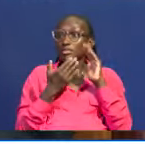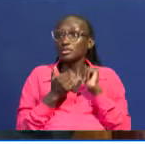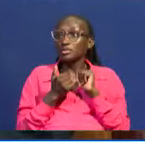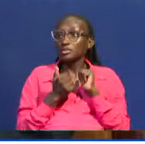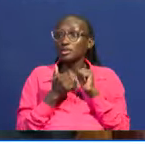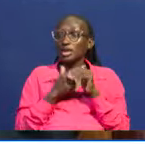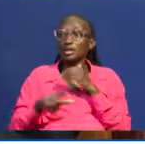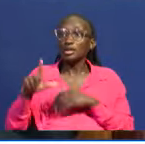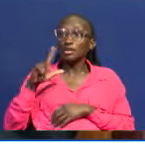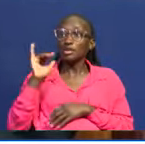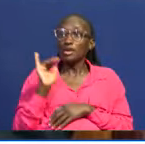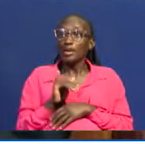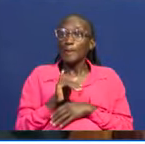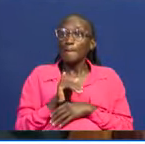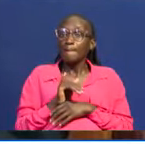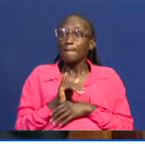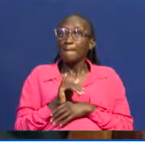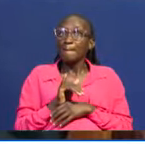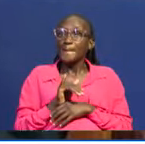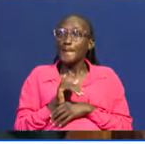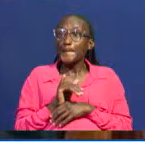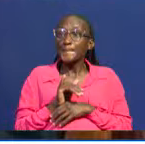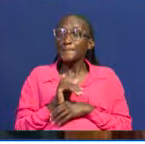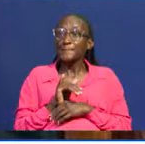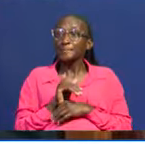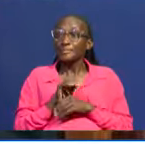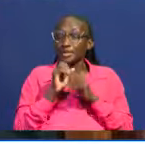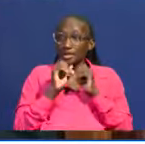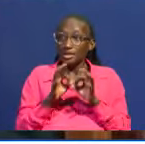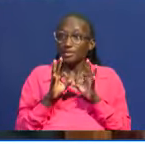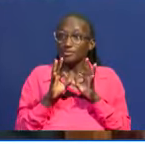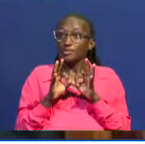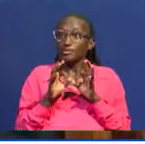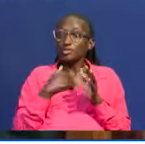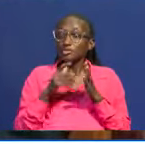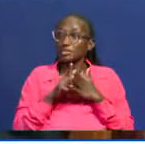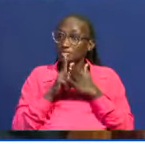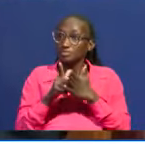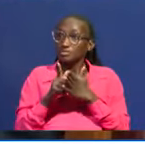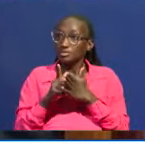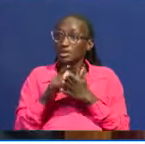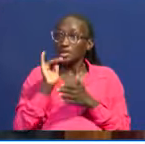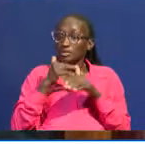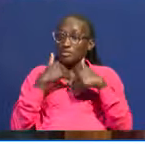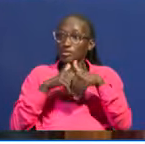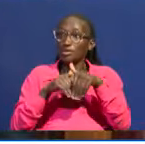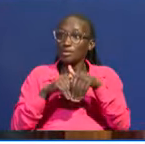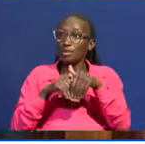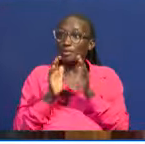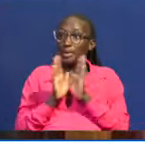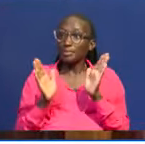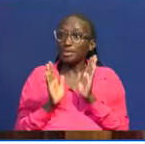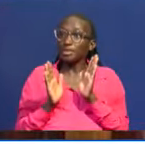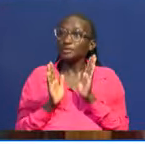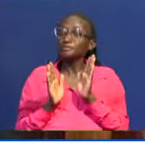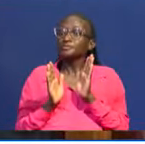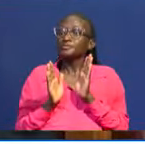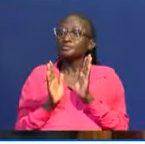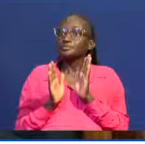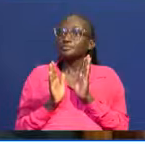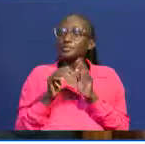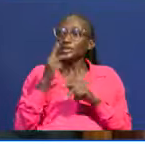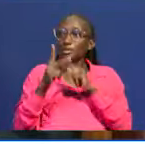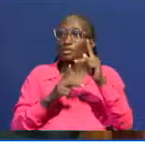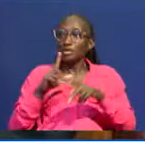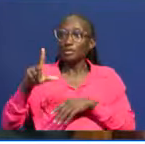at law is that it should be, if it was to be leased, that needed to follow the Public Procurement and Disposal Act.